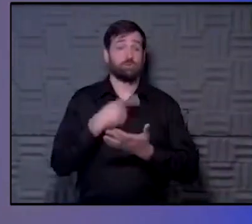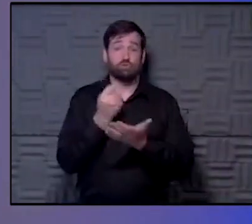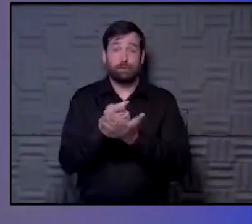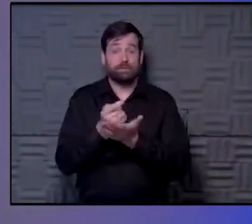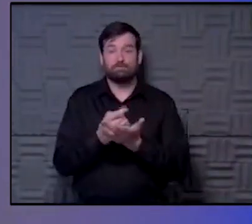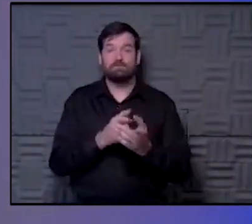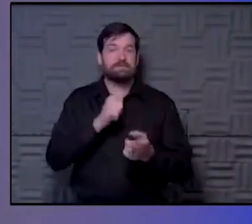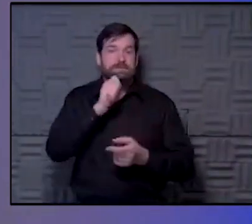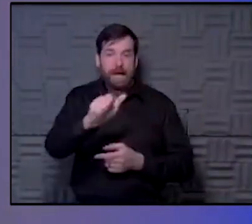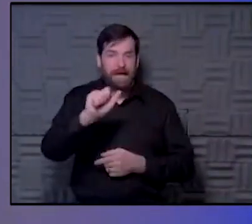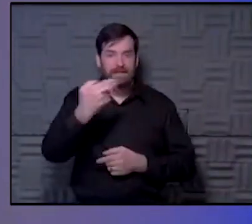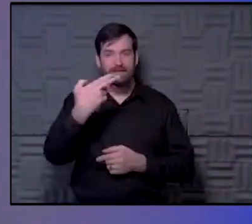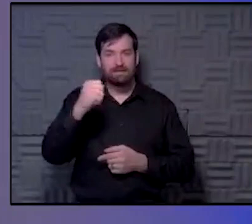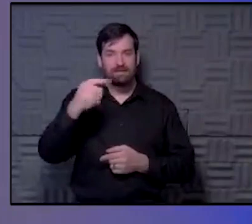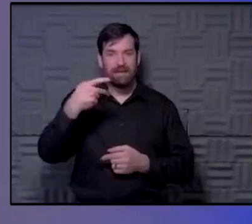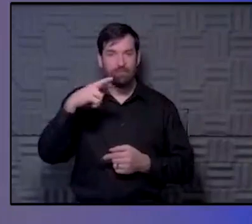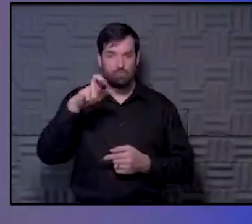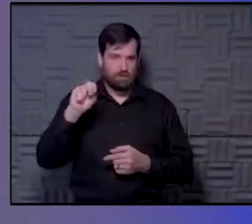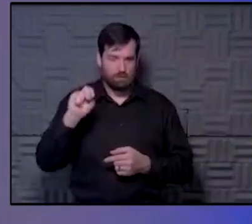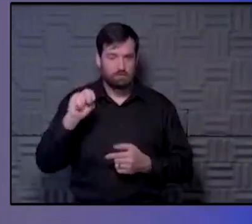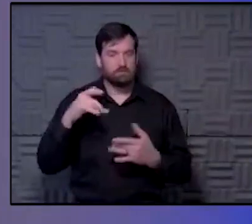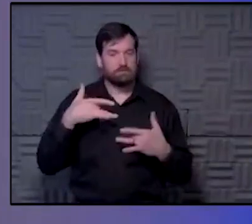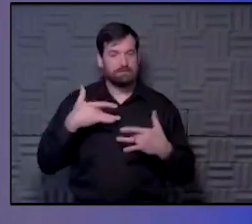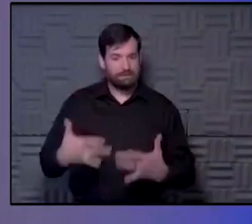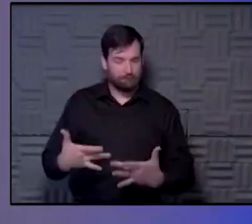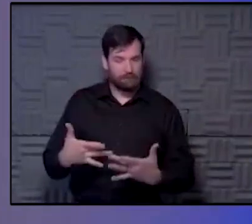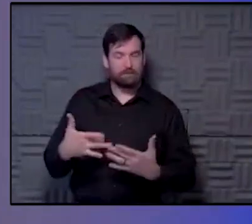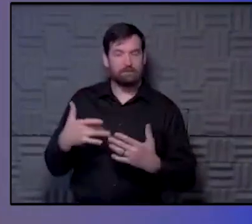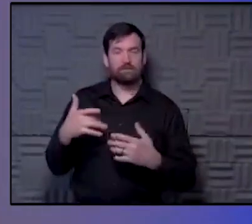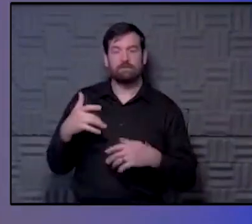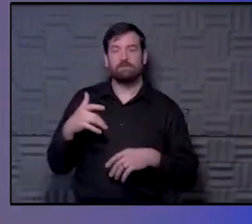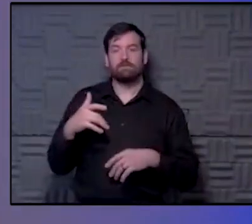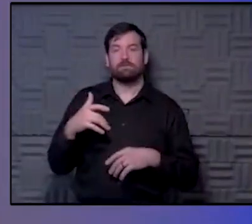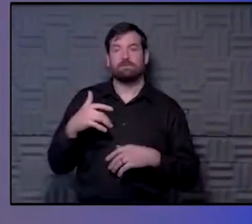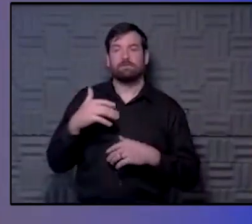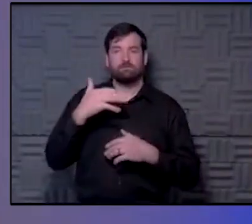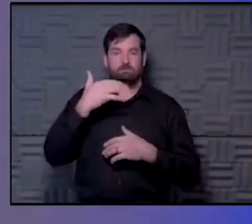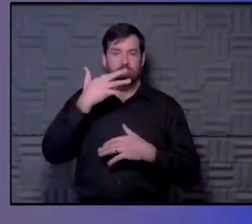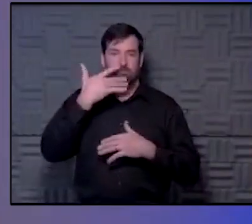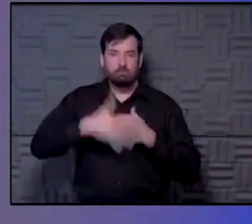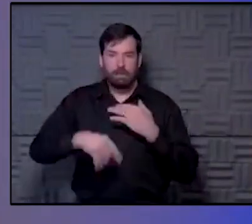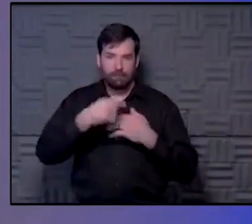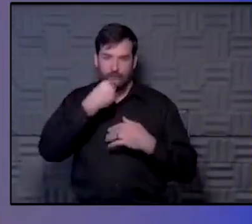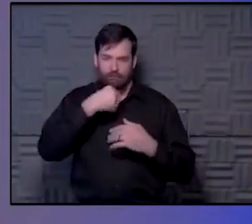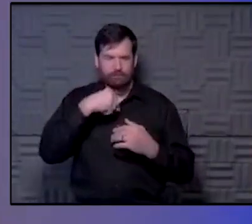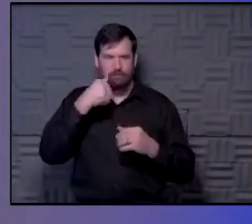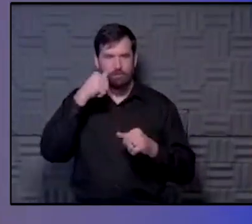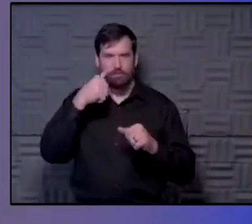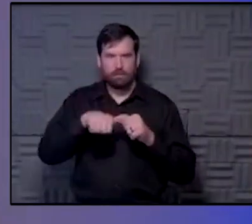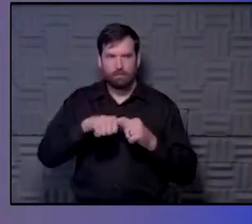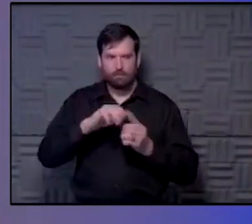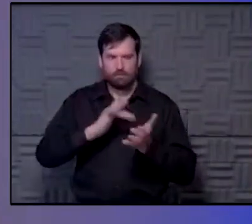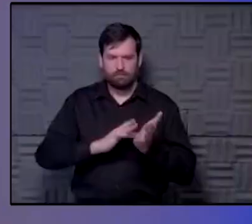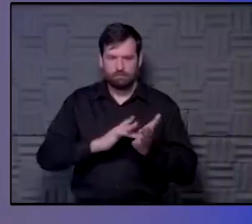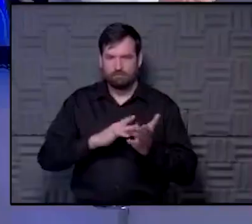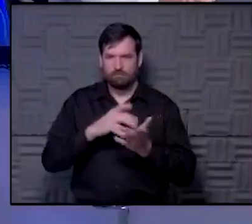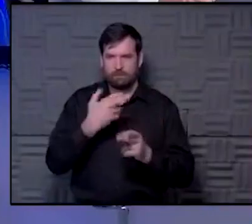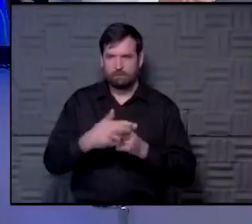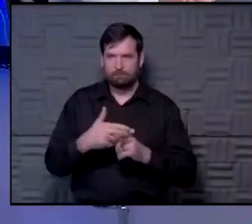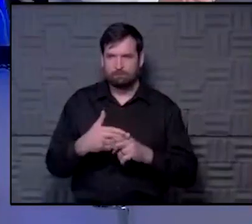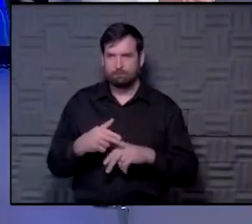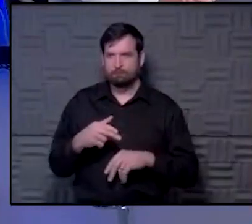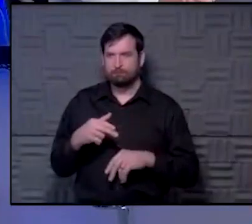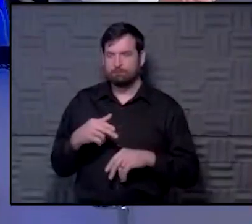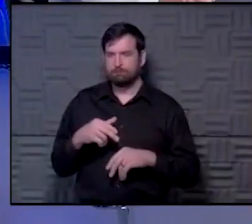not heparin, so the treatment is generally supported with anticoagulants, and I'm not going to remember the name of the drug, so I'm looking at you too. Yeah.